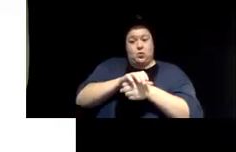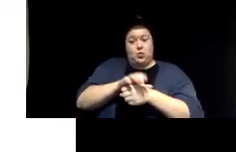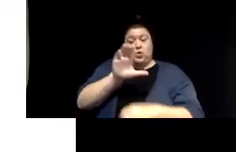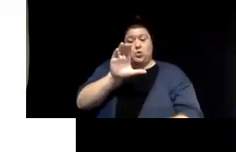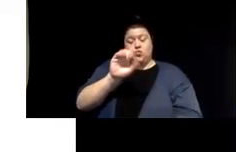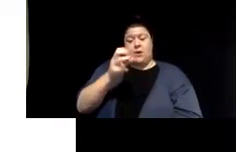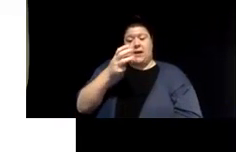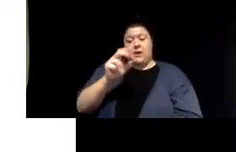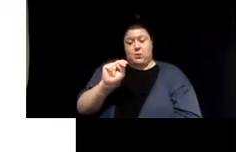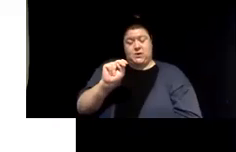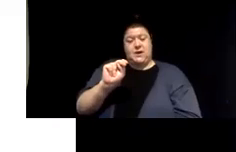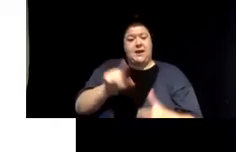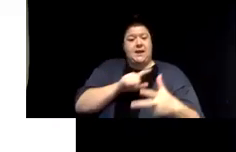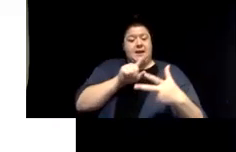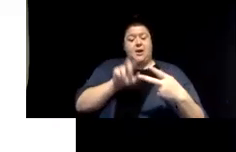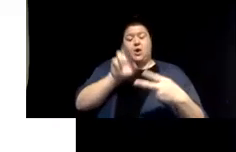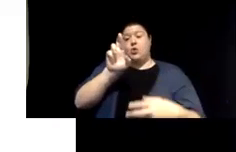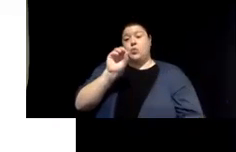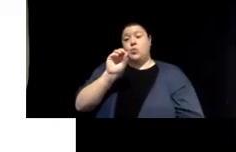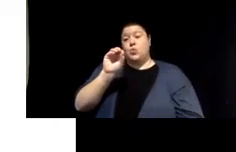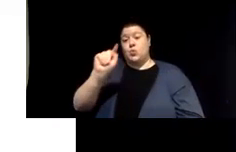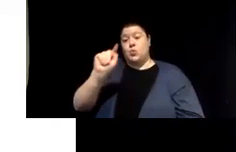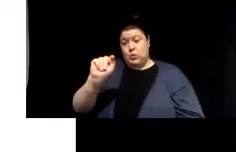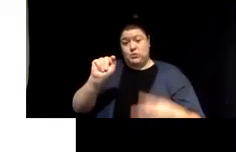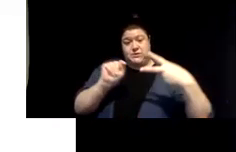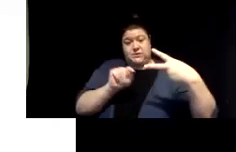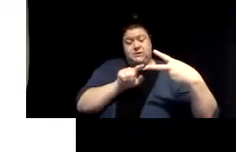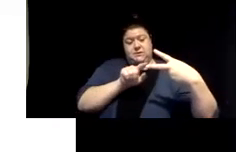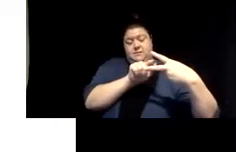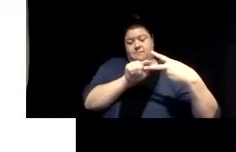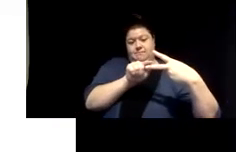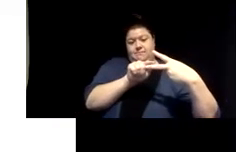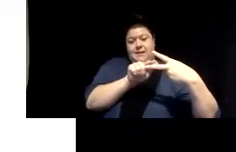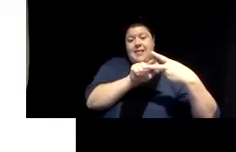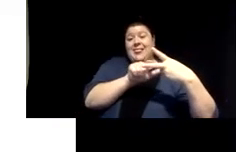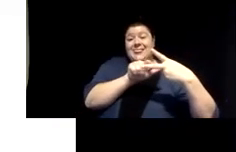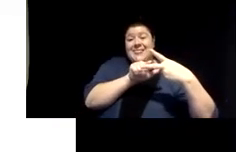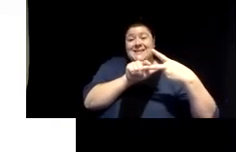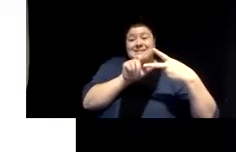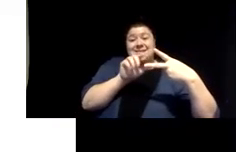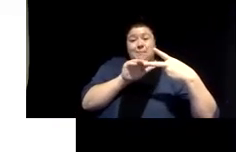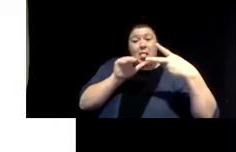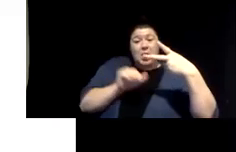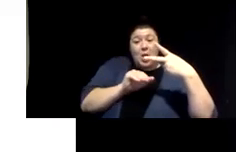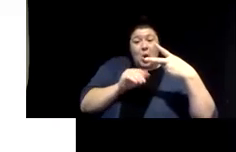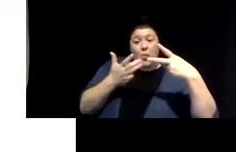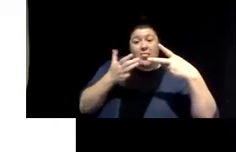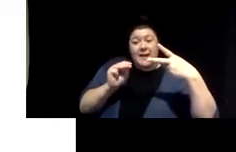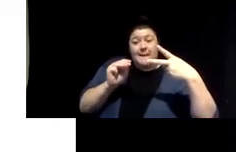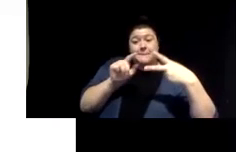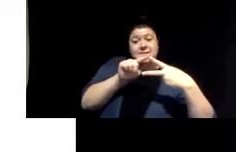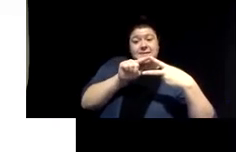which is the area of the tooth below the gum line. The